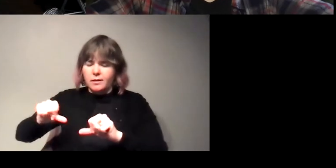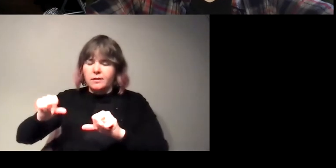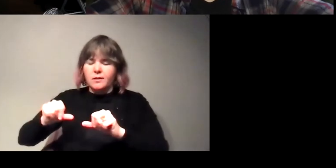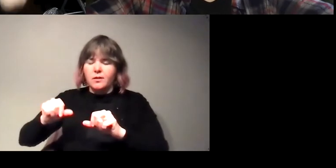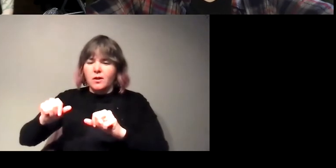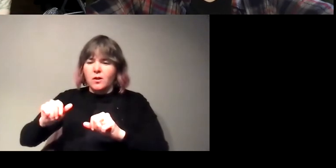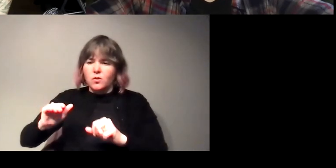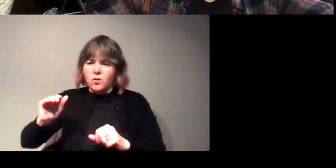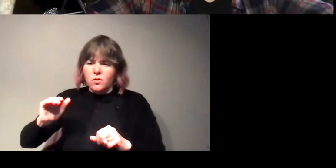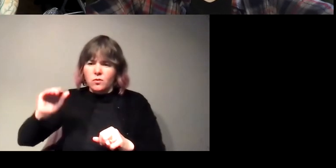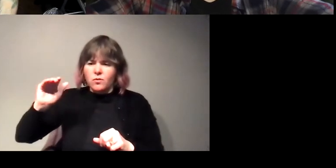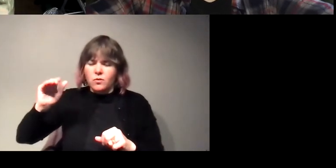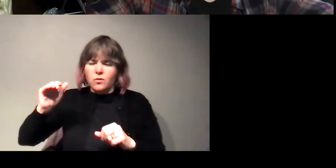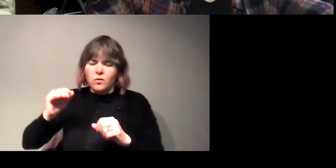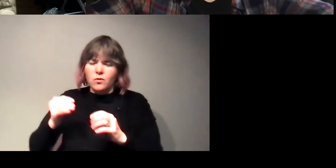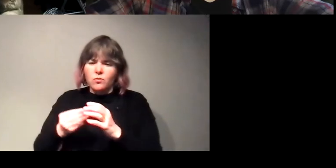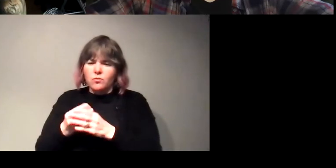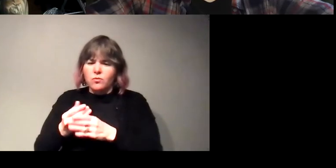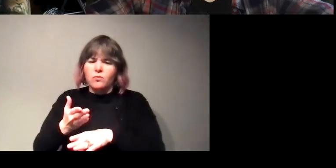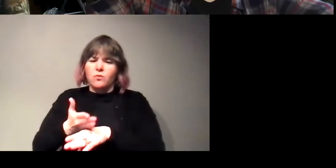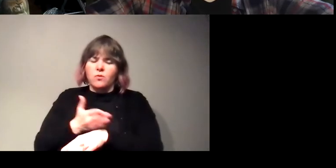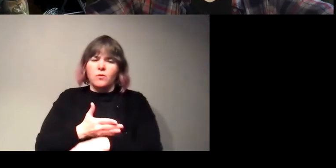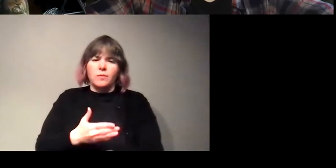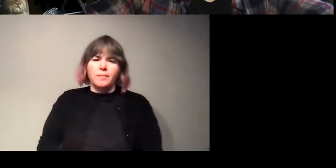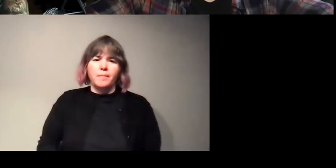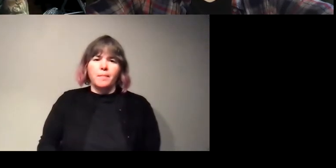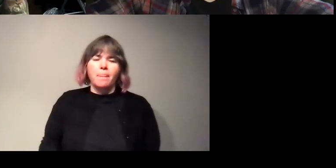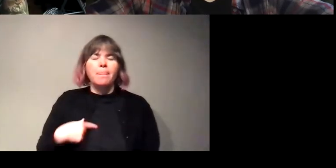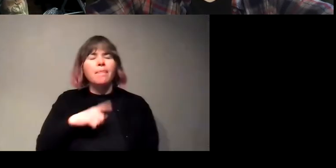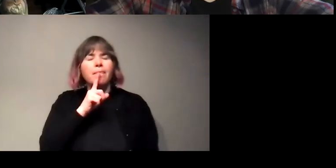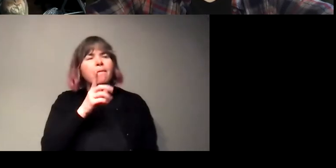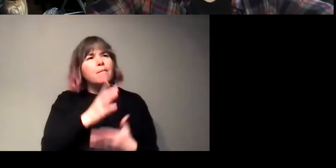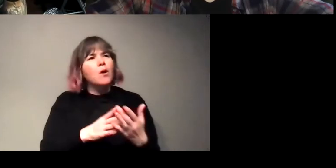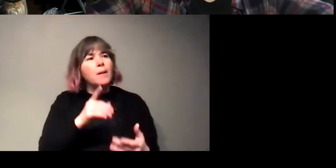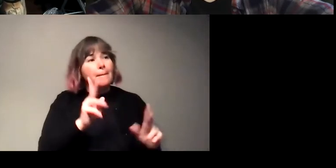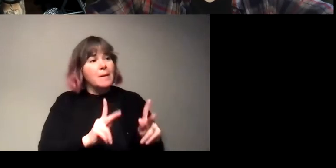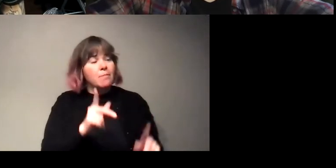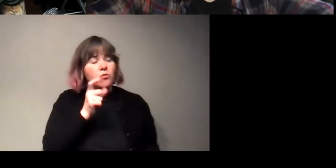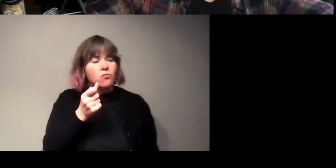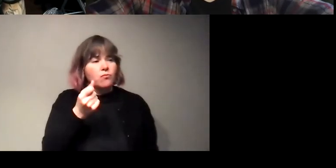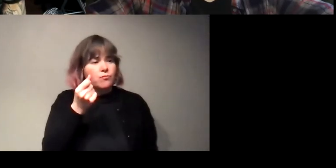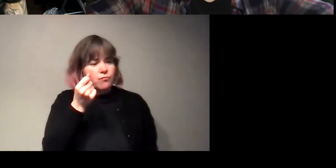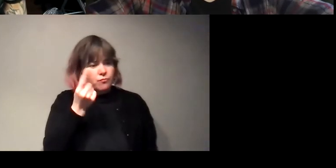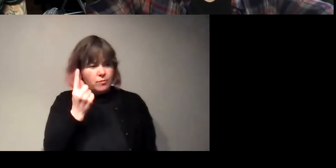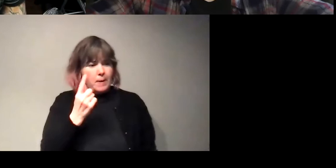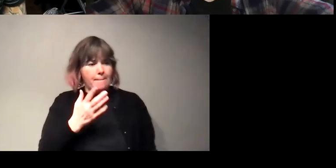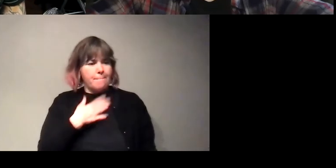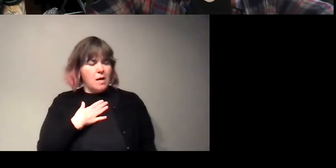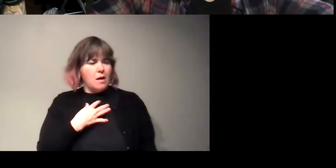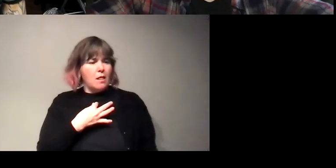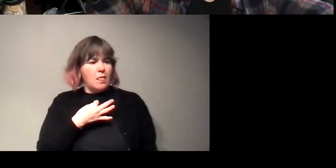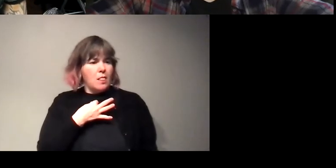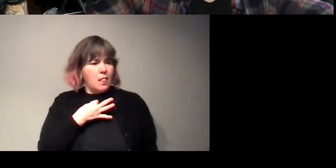And in part, it was the people who understood what I was trying to do with my